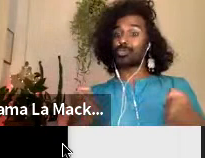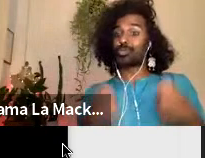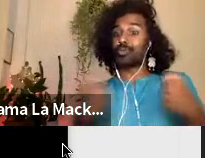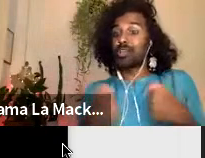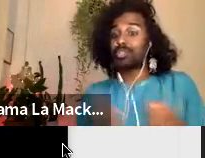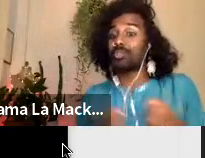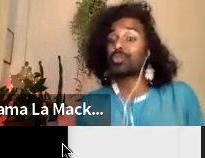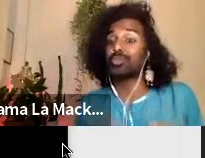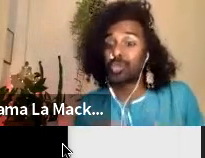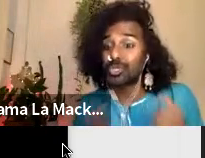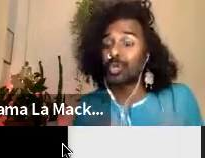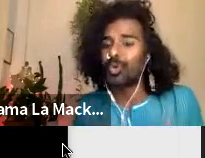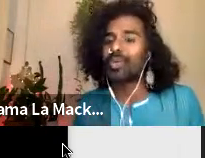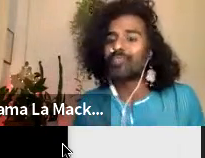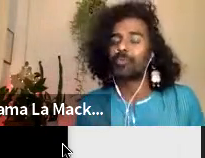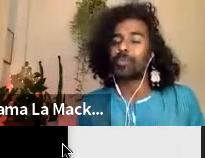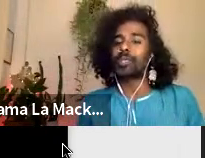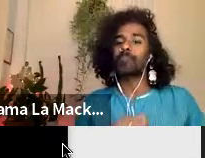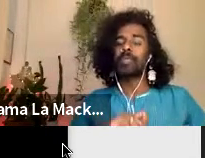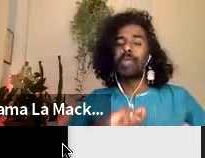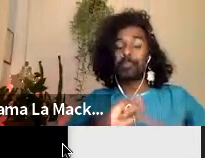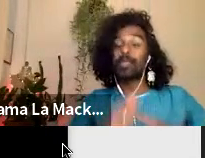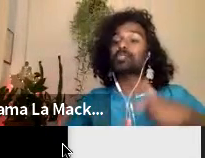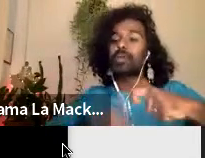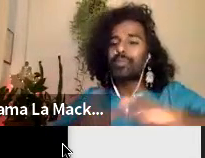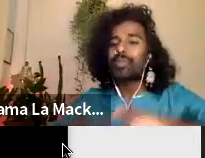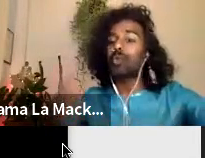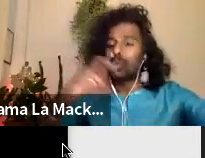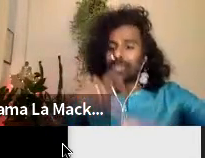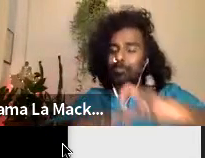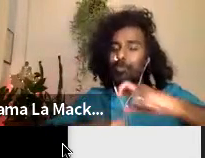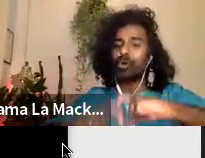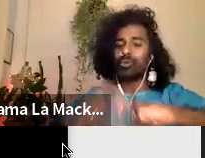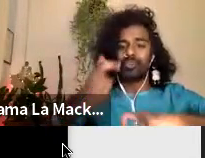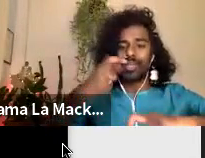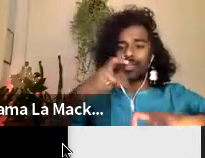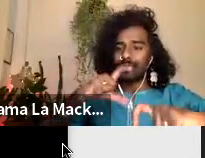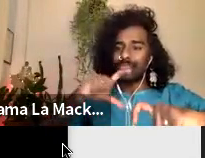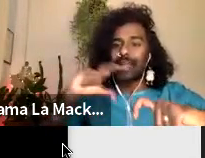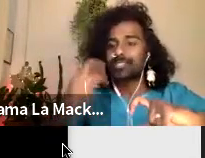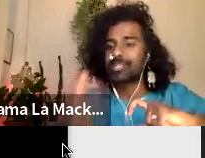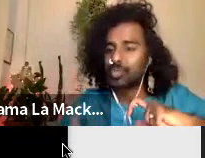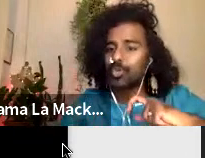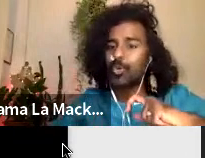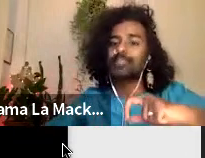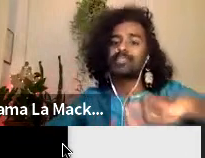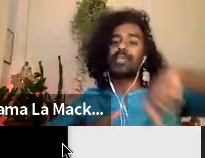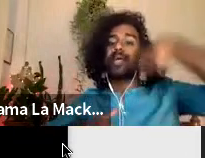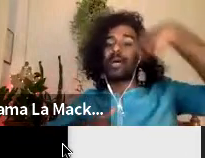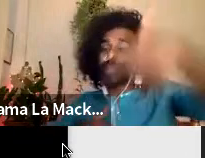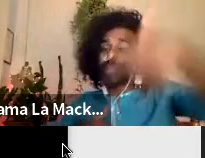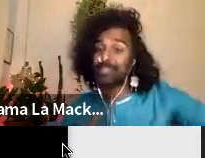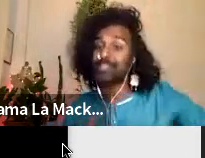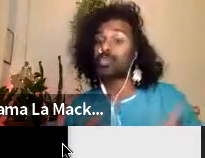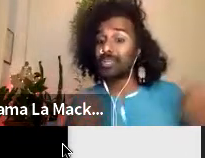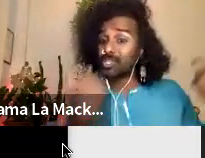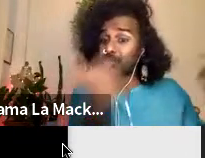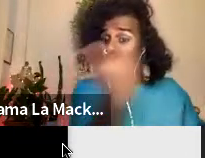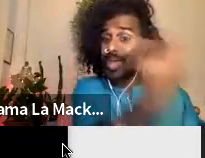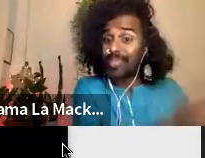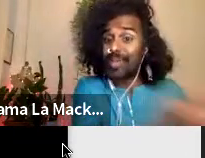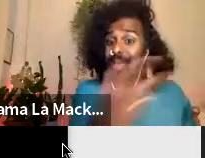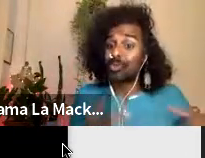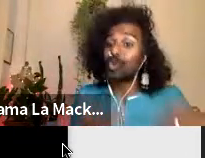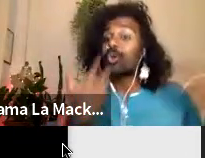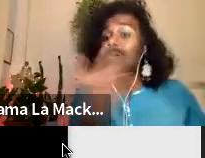that's not actually not just not working for me. And that's when, and that all came part of like the ancestral quest and the ancestral